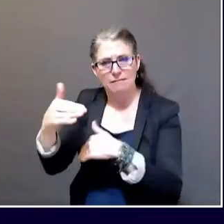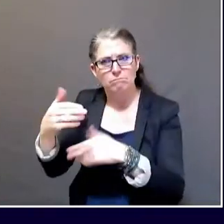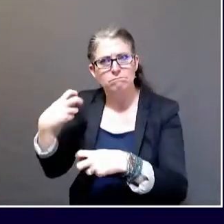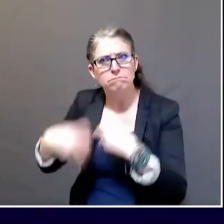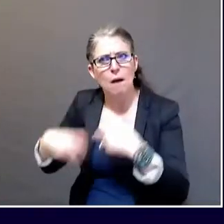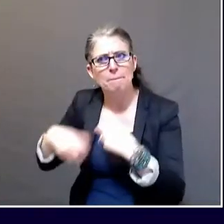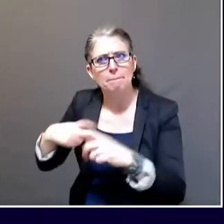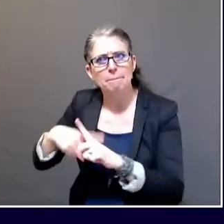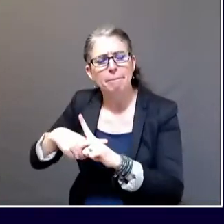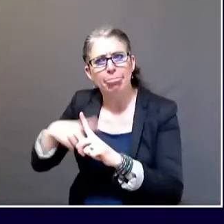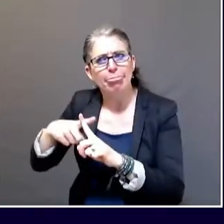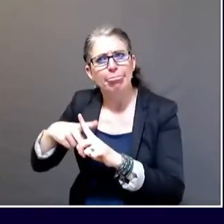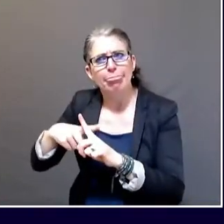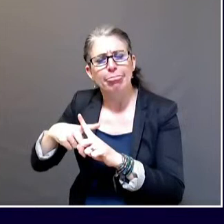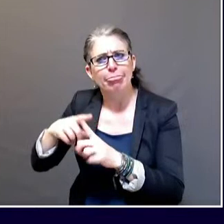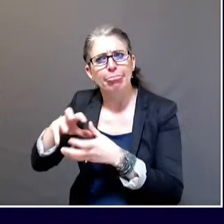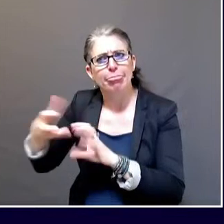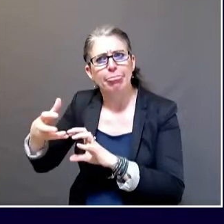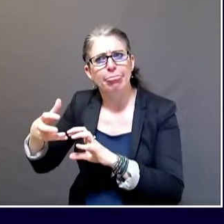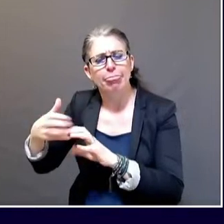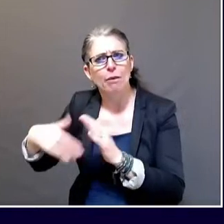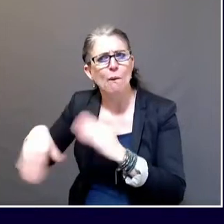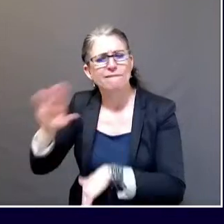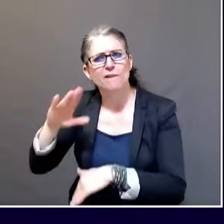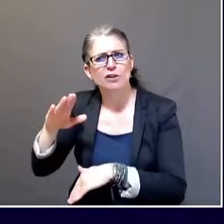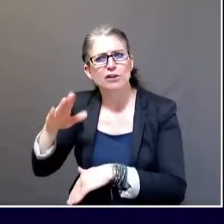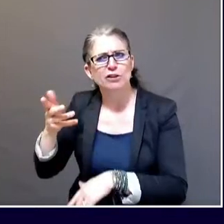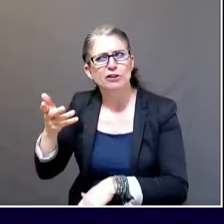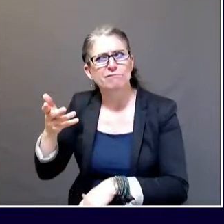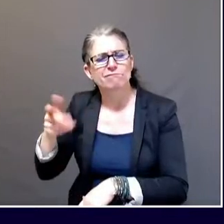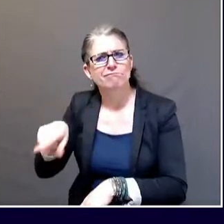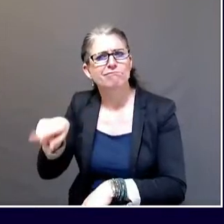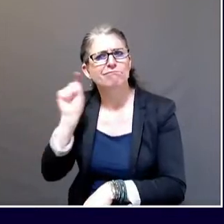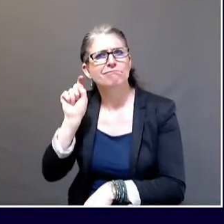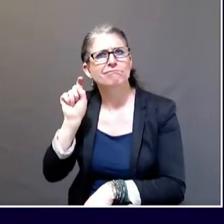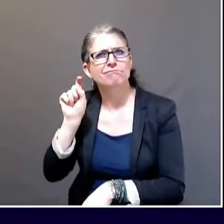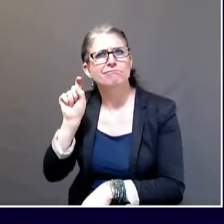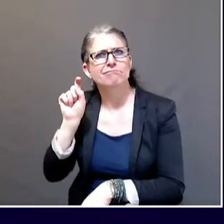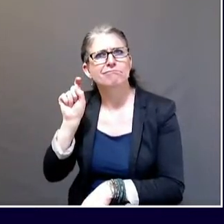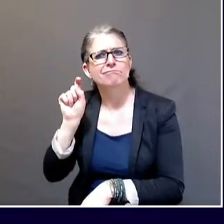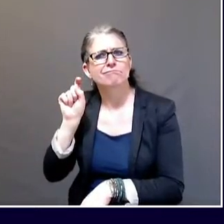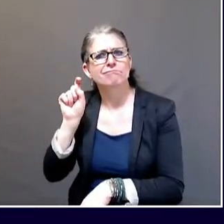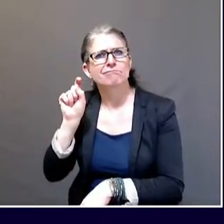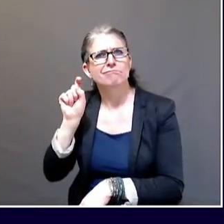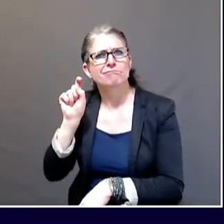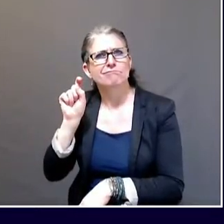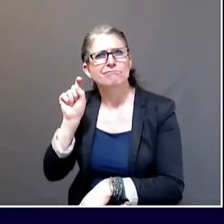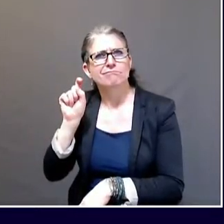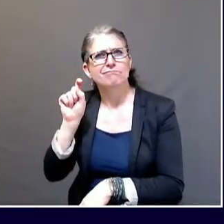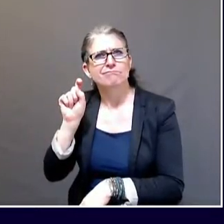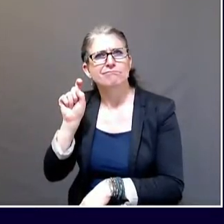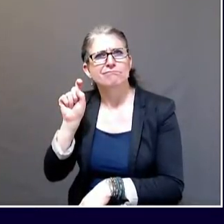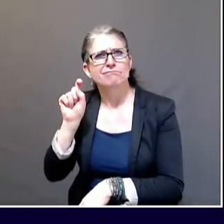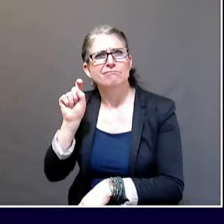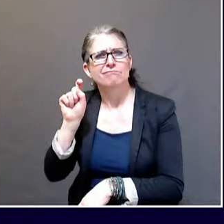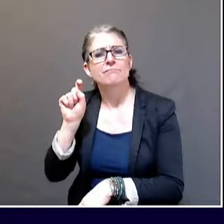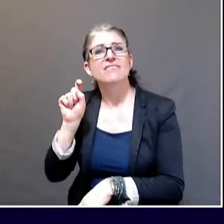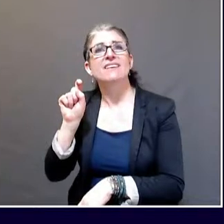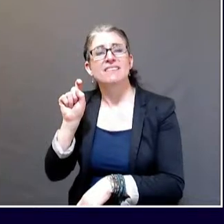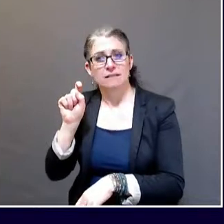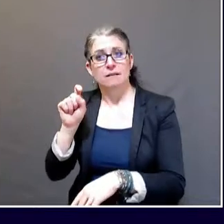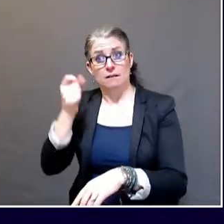some point during the shipping process above what was required to keep the vaccine safe. In